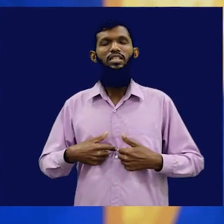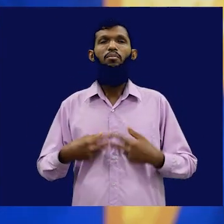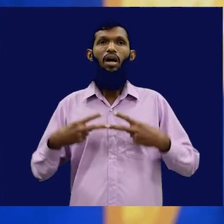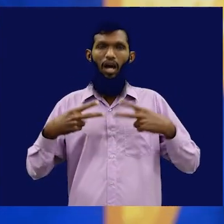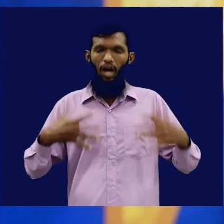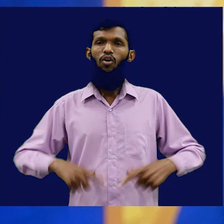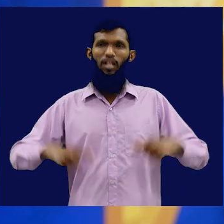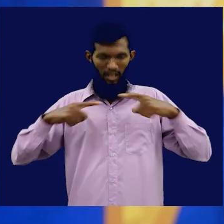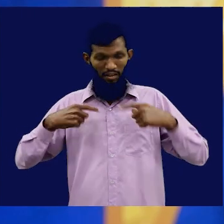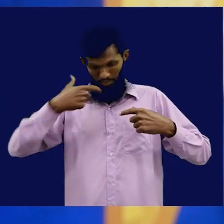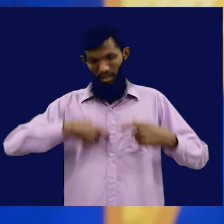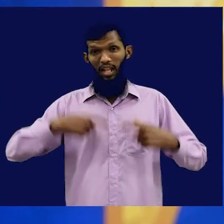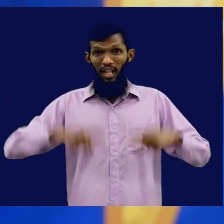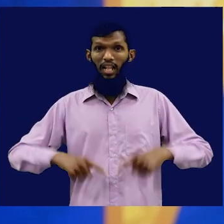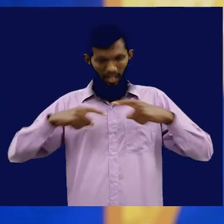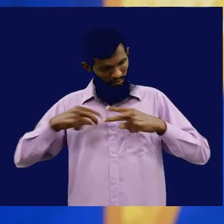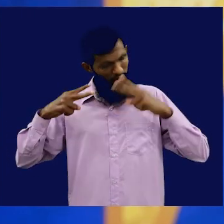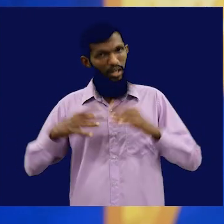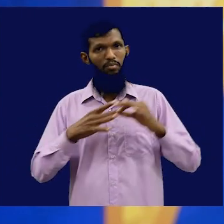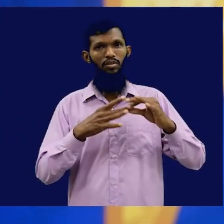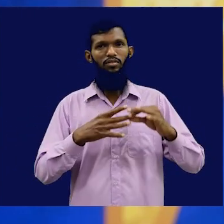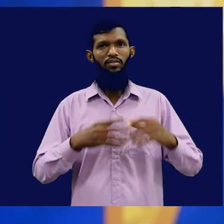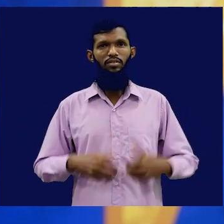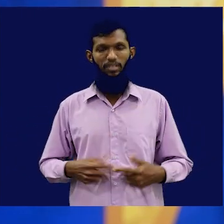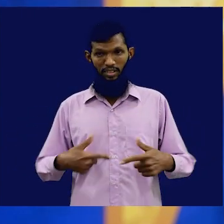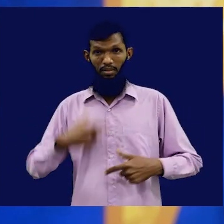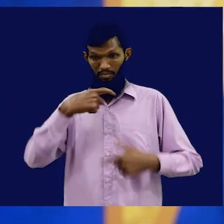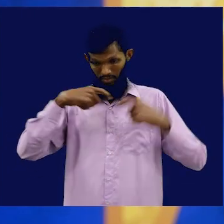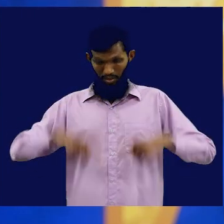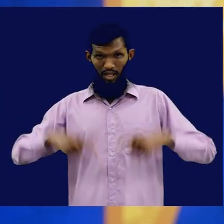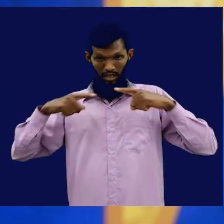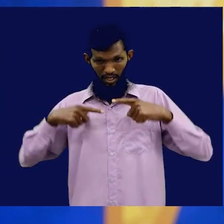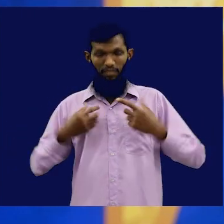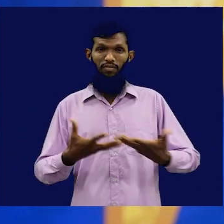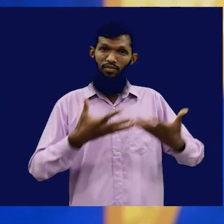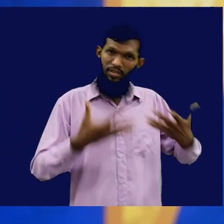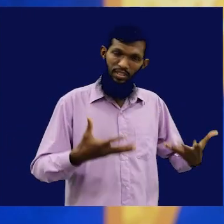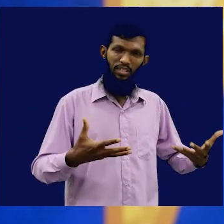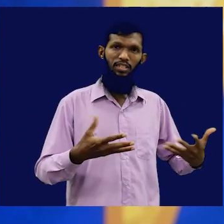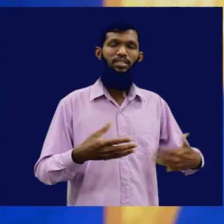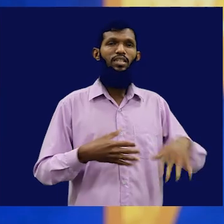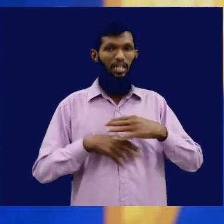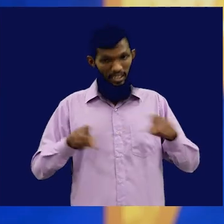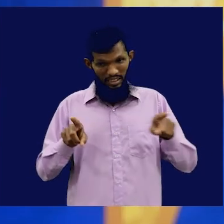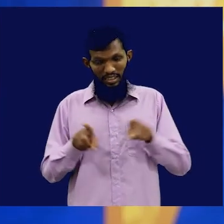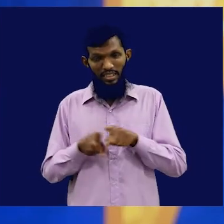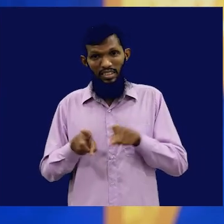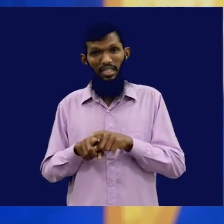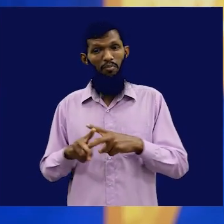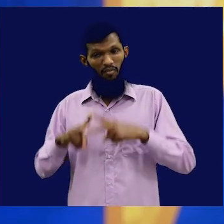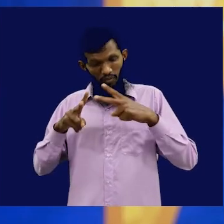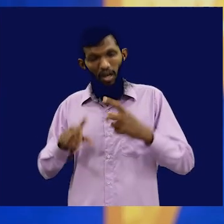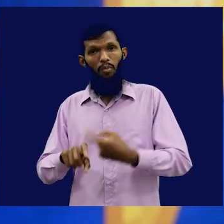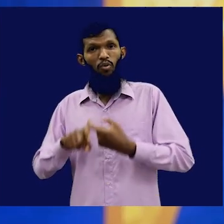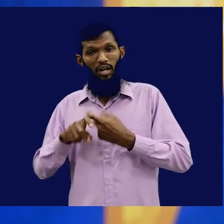by emphasizing the inviolability of life, property, and honor. He said, "Verily, your blood, your property, and your